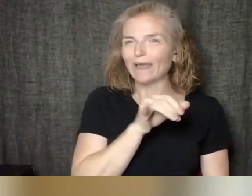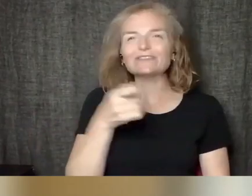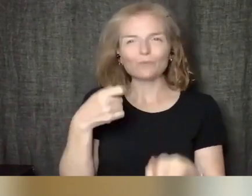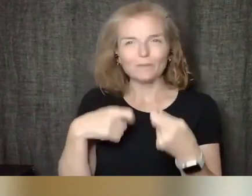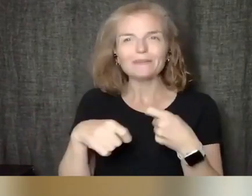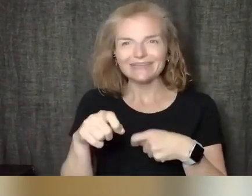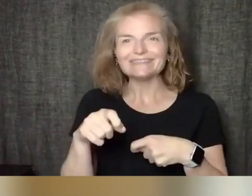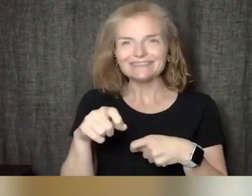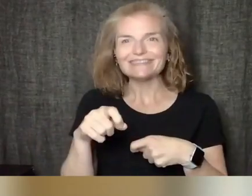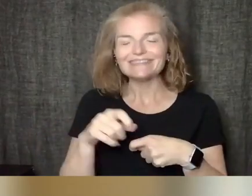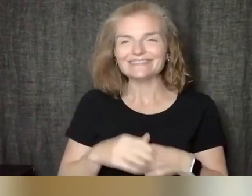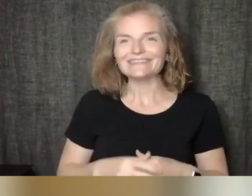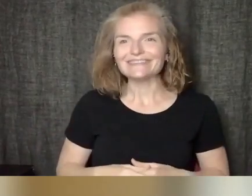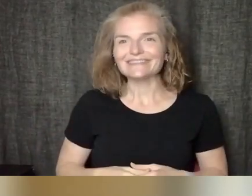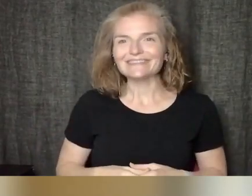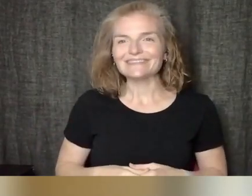rejoicing.